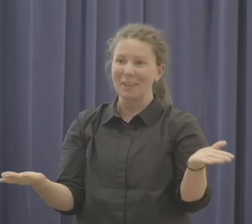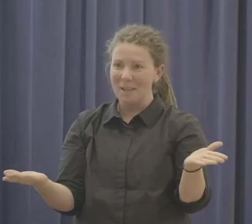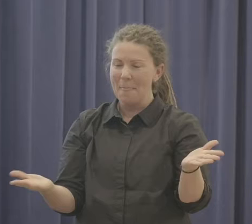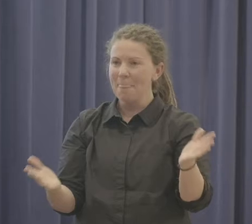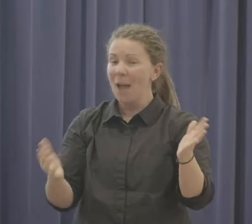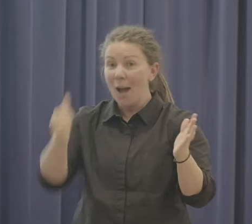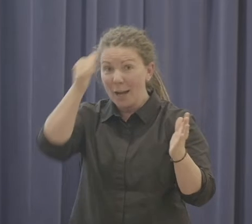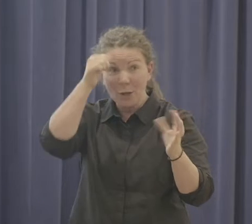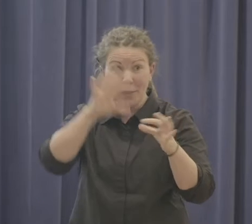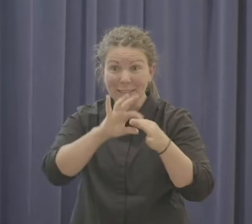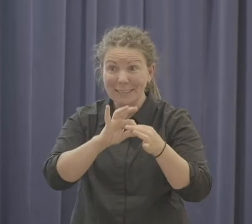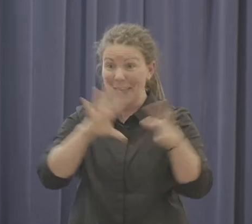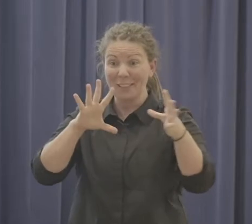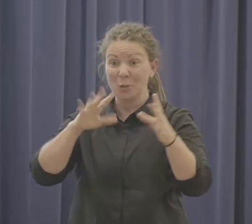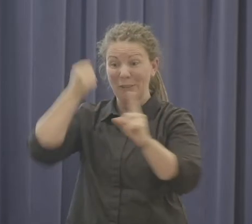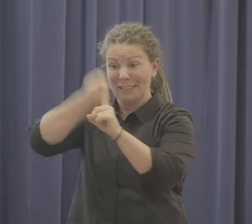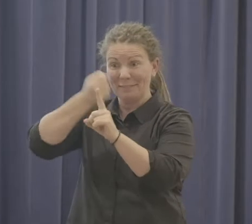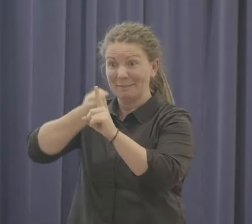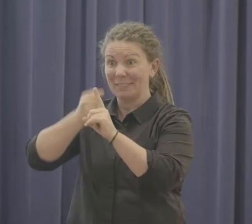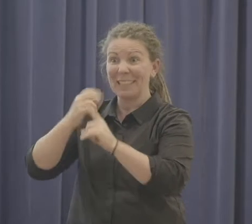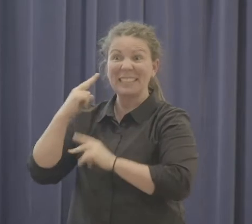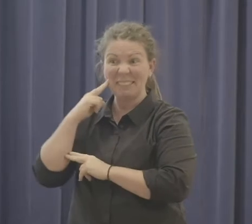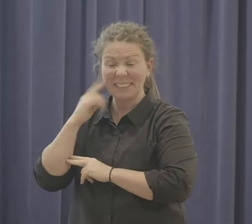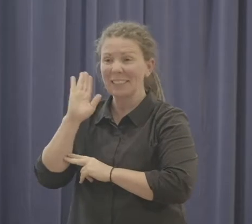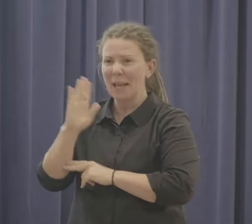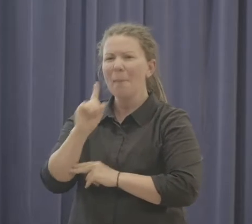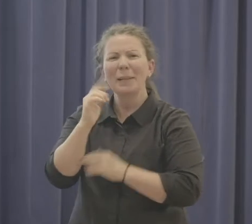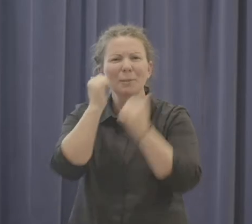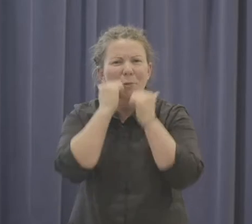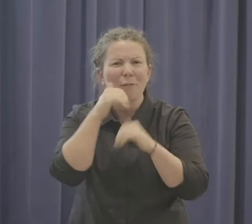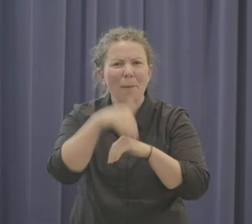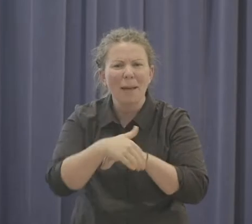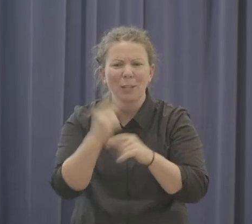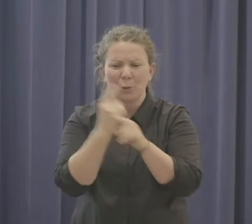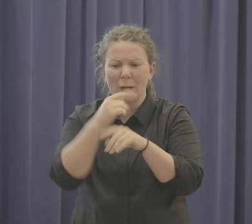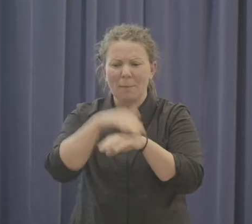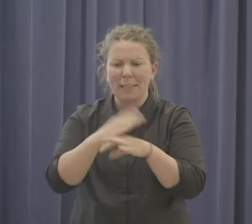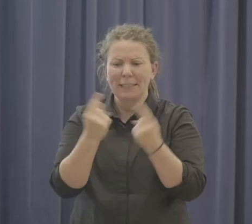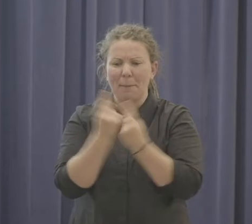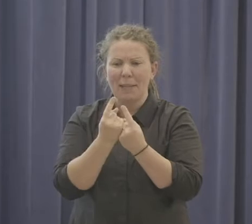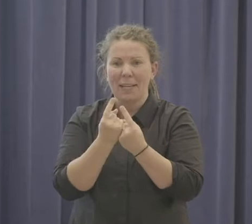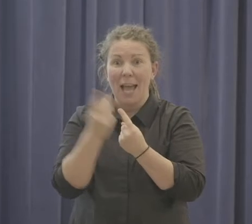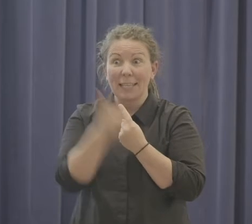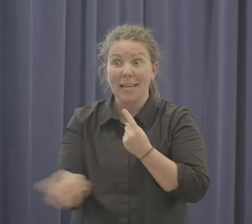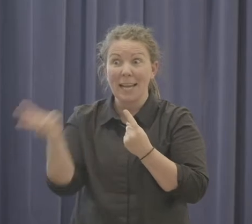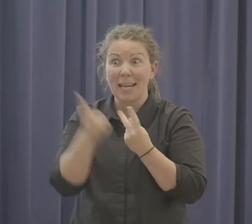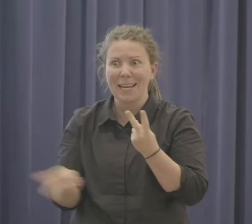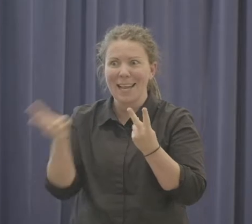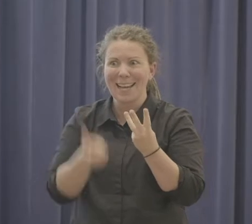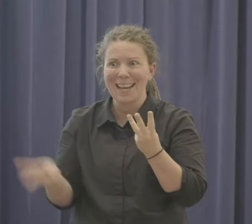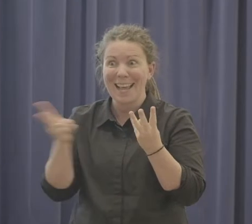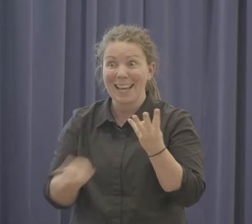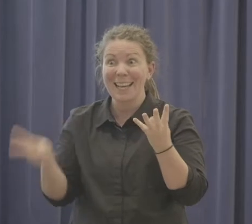I know that example has nothing to do with being an advocate for deafness, but it's proof of what I'm trying to say about talking about something often enough